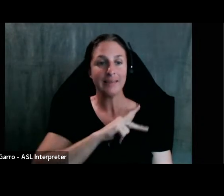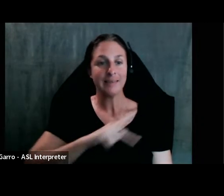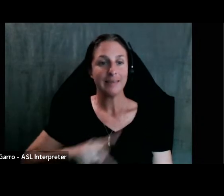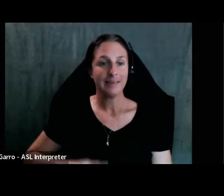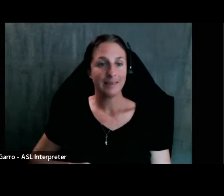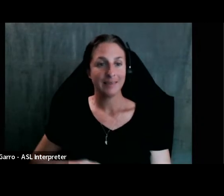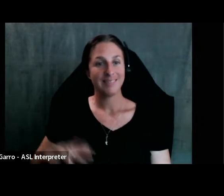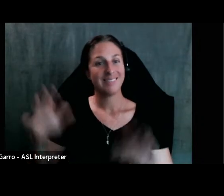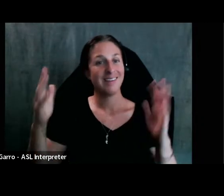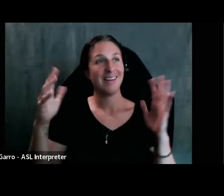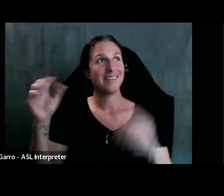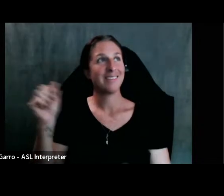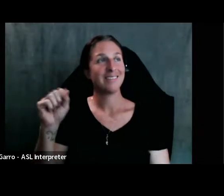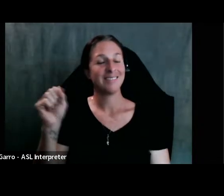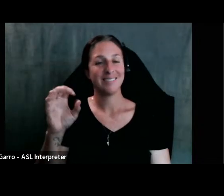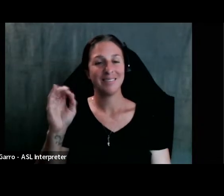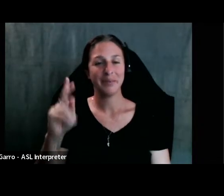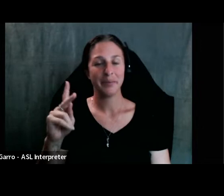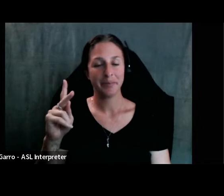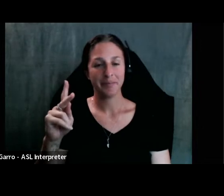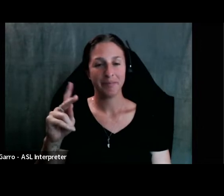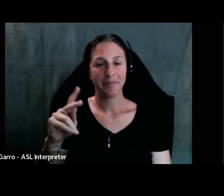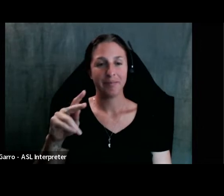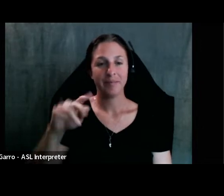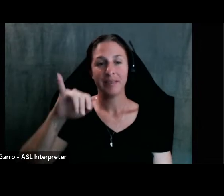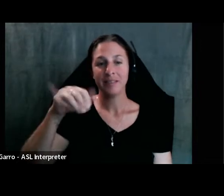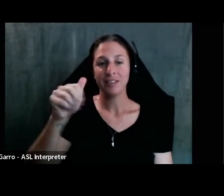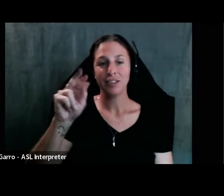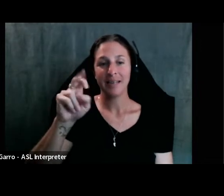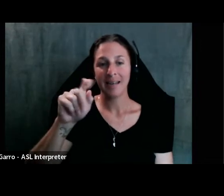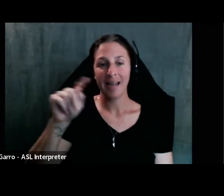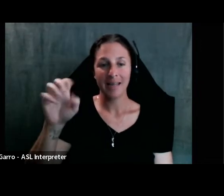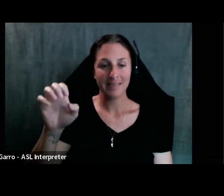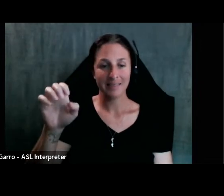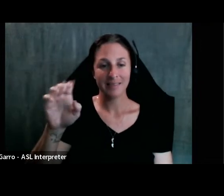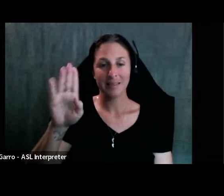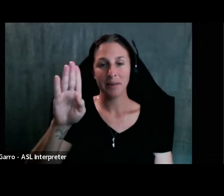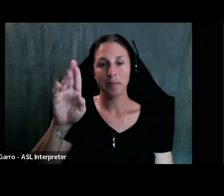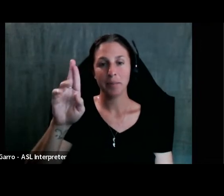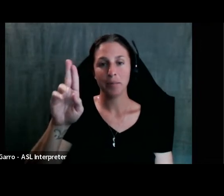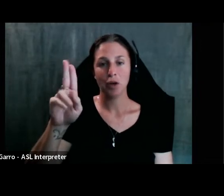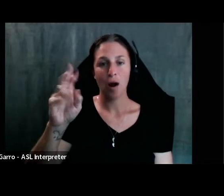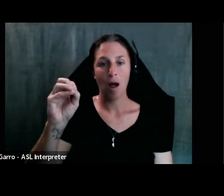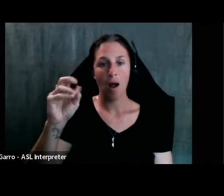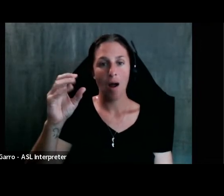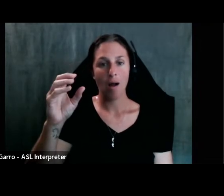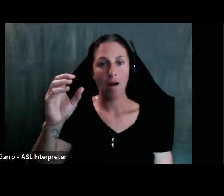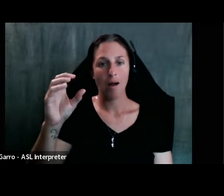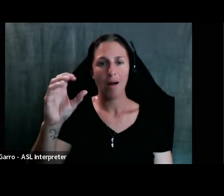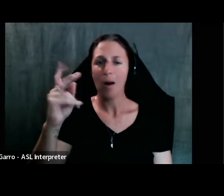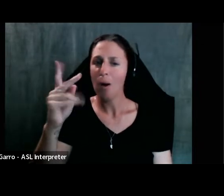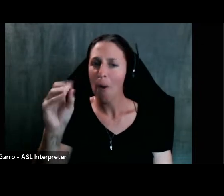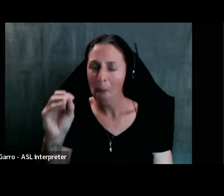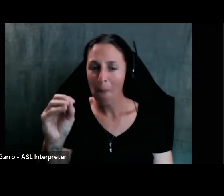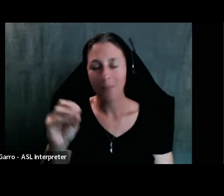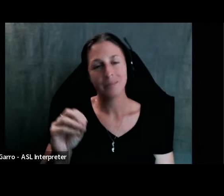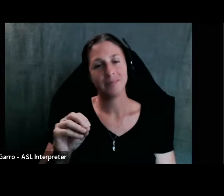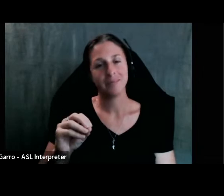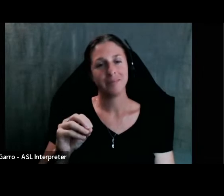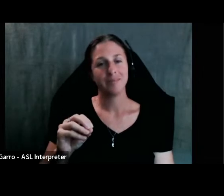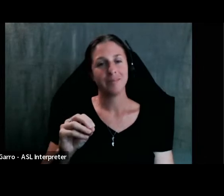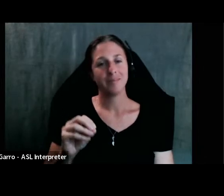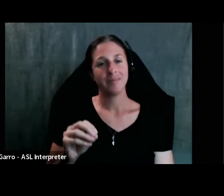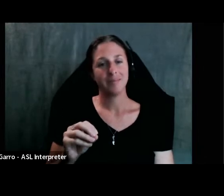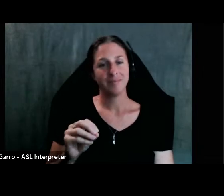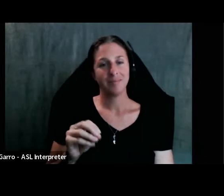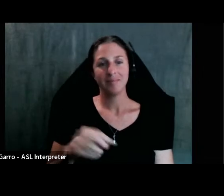Yay. Yeah. Okay. Jeanette Baracco. It's Jeanette here. Yes. I'm not going to drop it